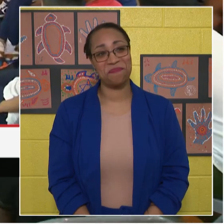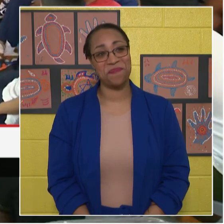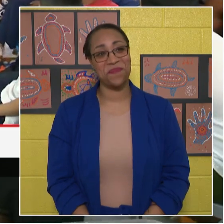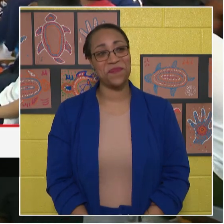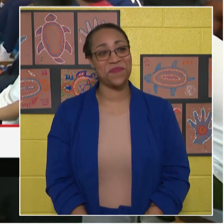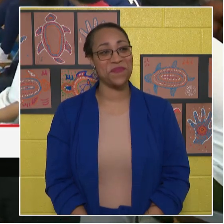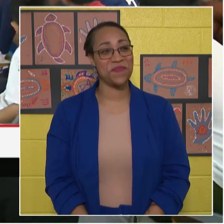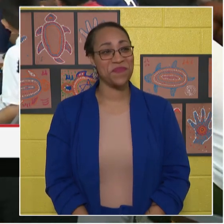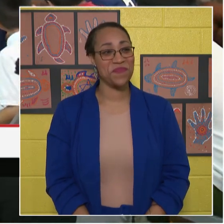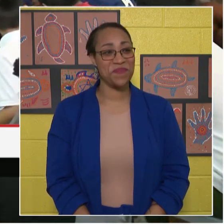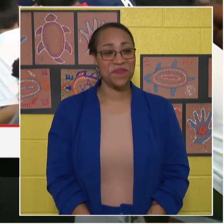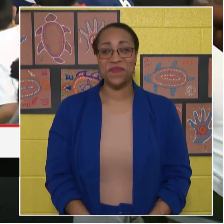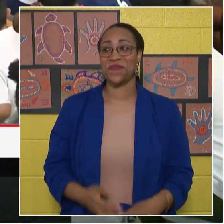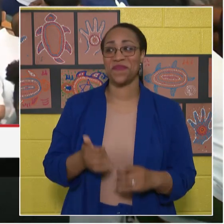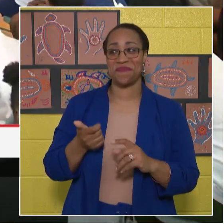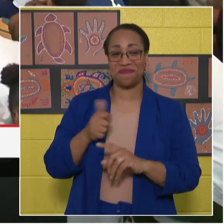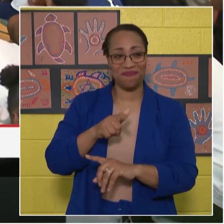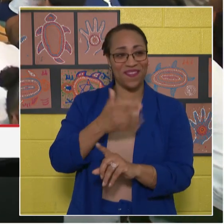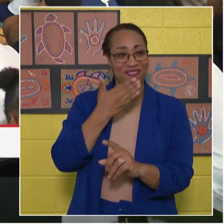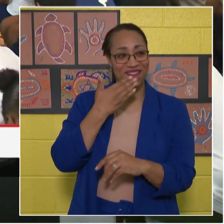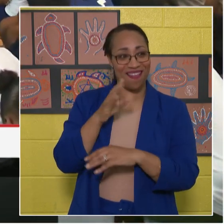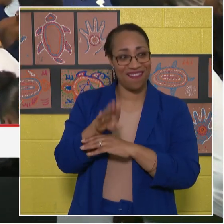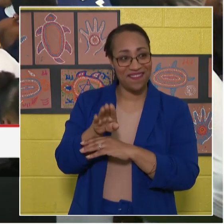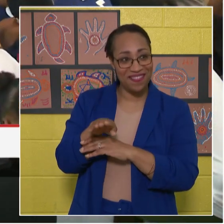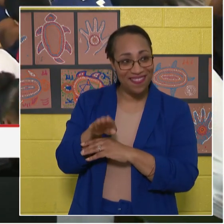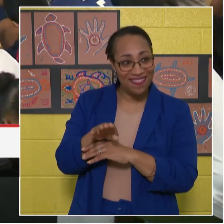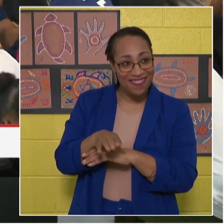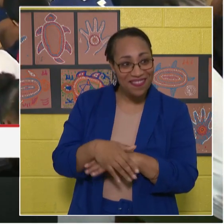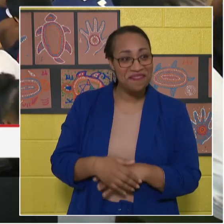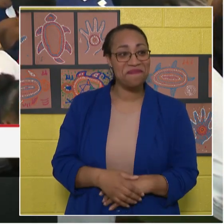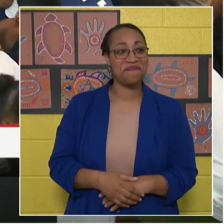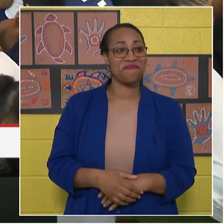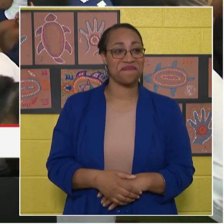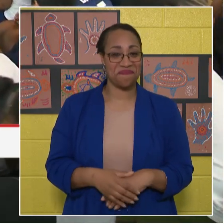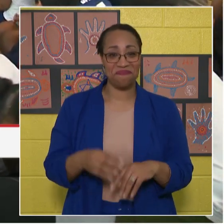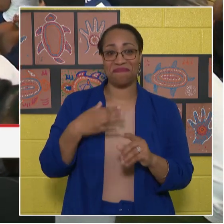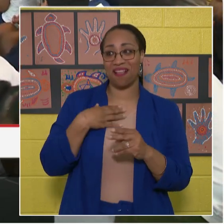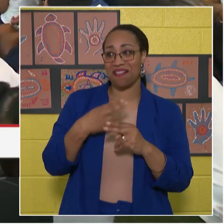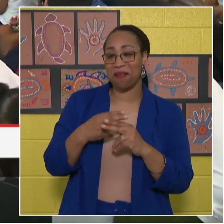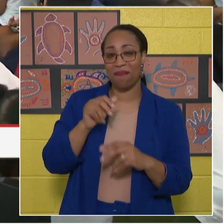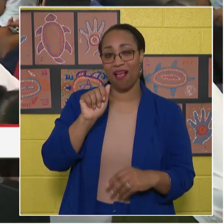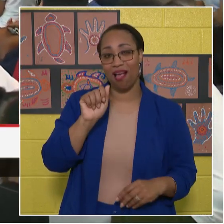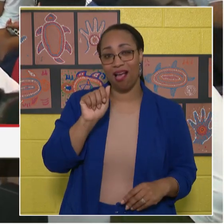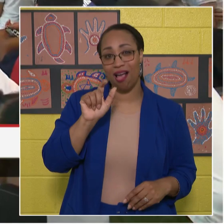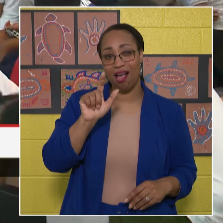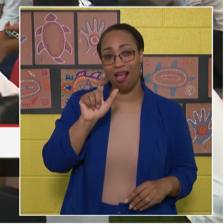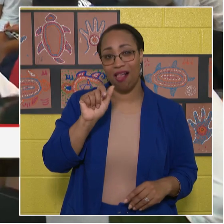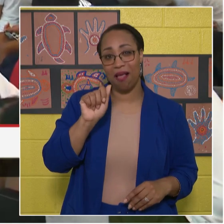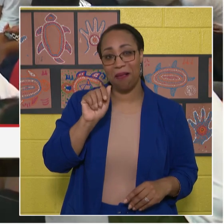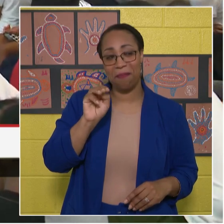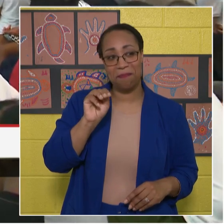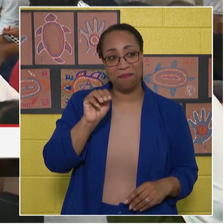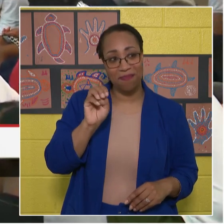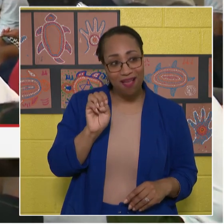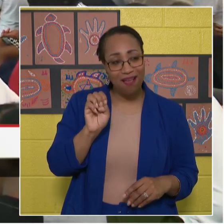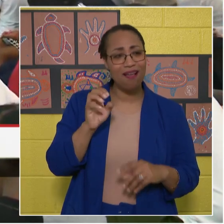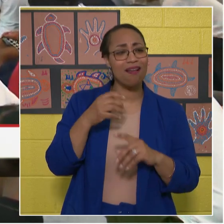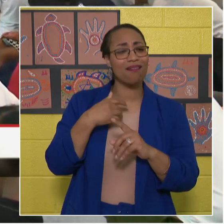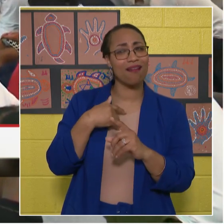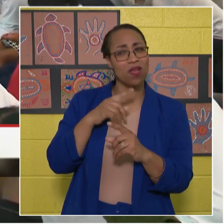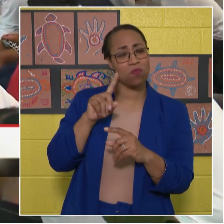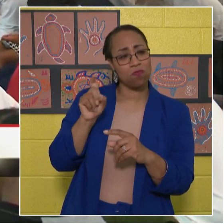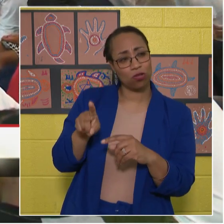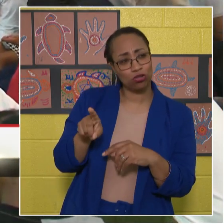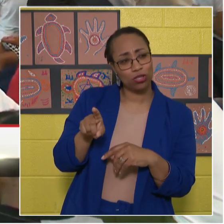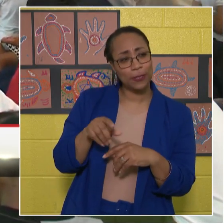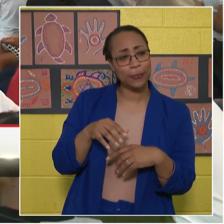Good afternoon. My name is Annalise Sanders in Ms. Rutherford's fifth grade room. I would like to ask you the following question. What